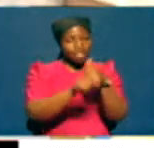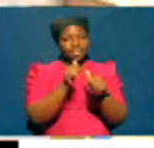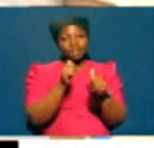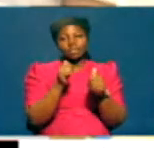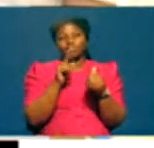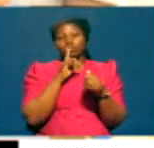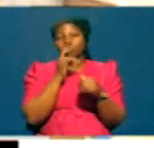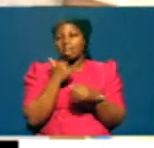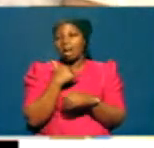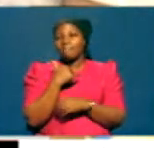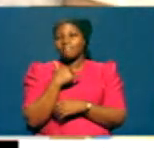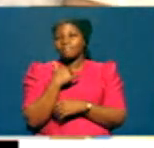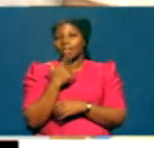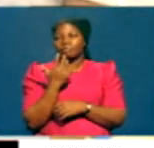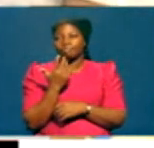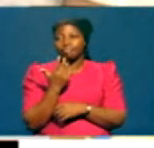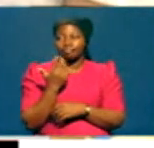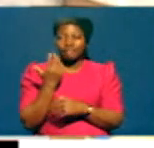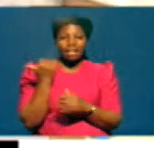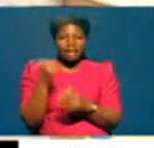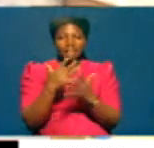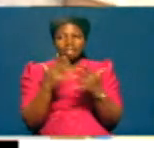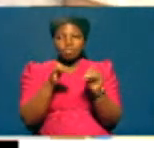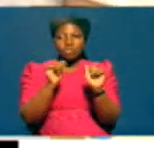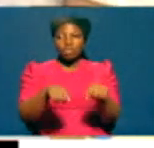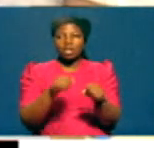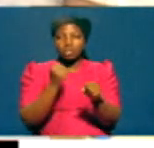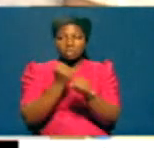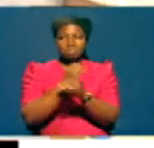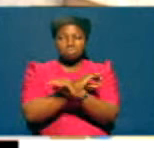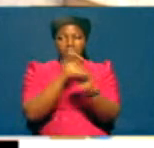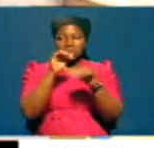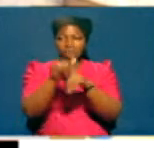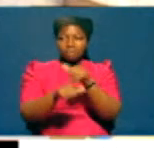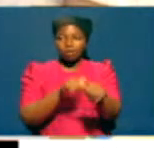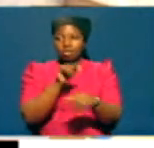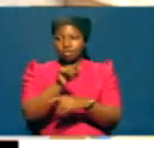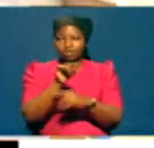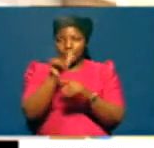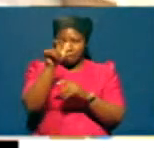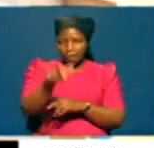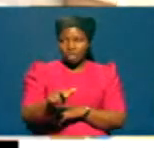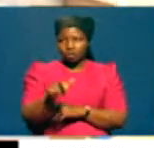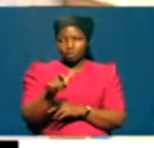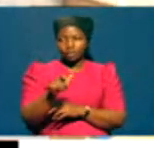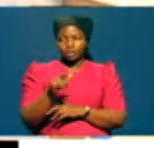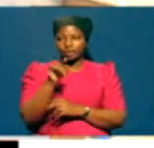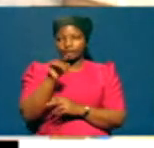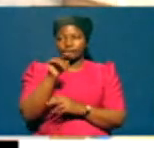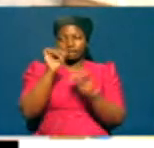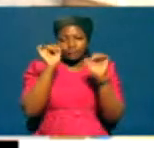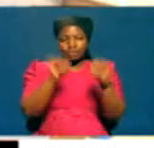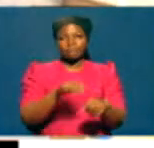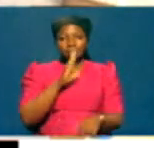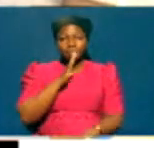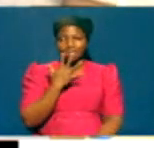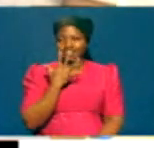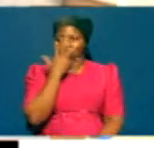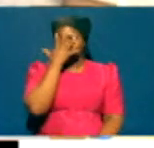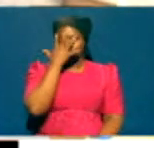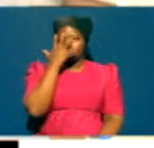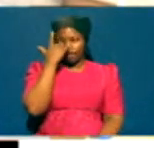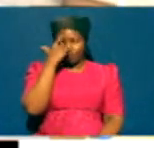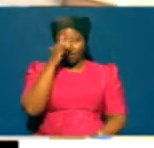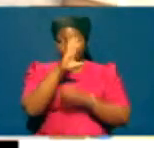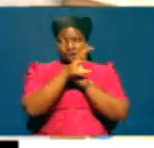of dressing up that anyone can do you know, about this person. And it would actually be shameful for a country